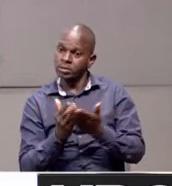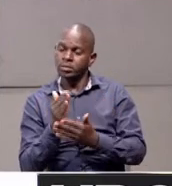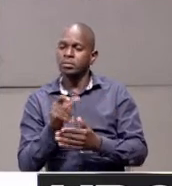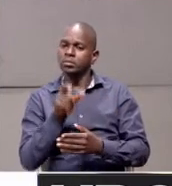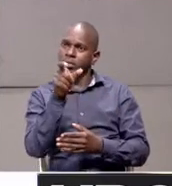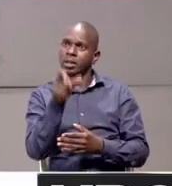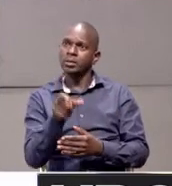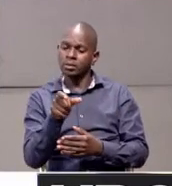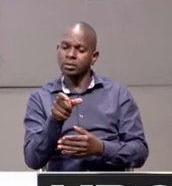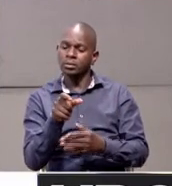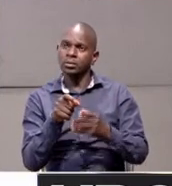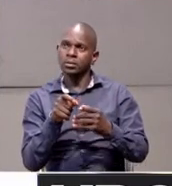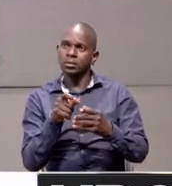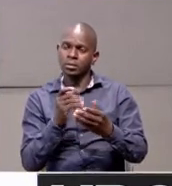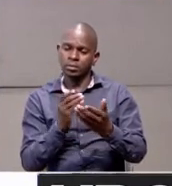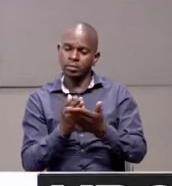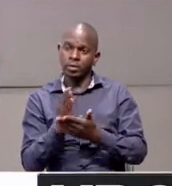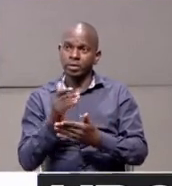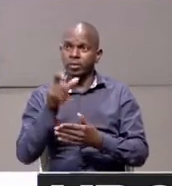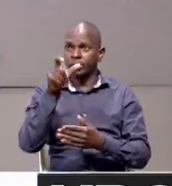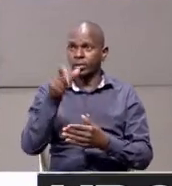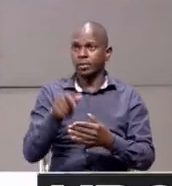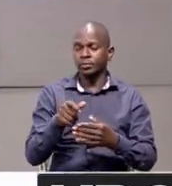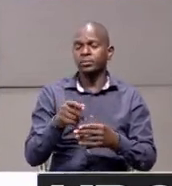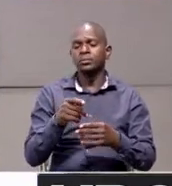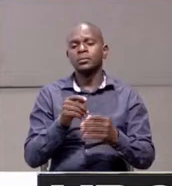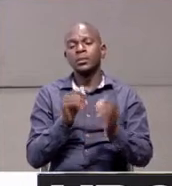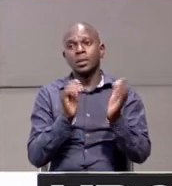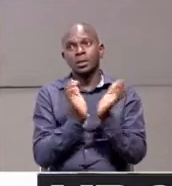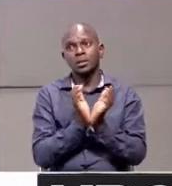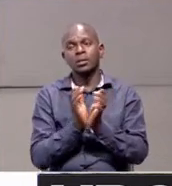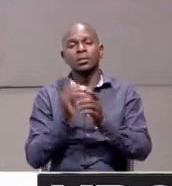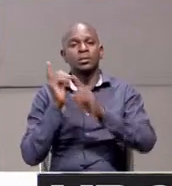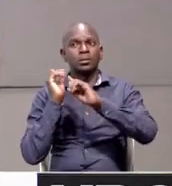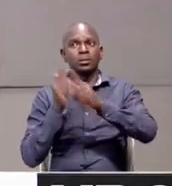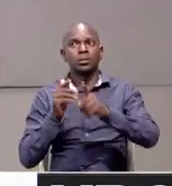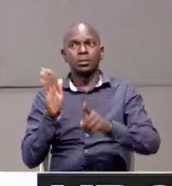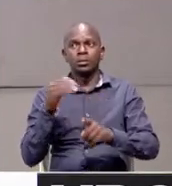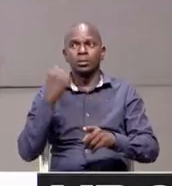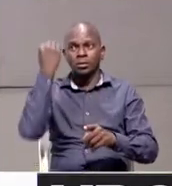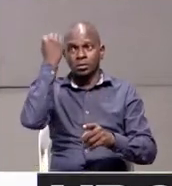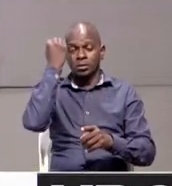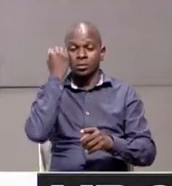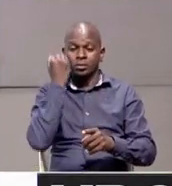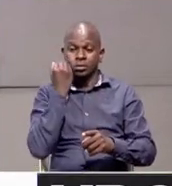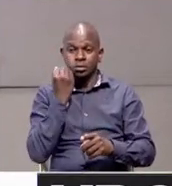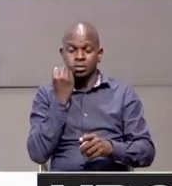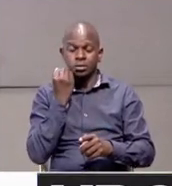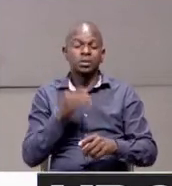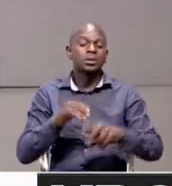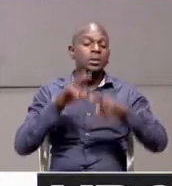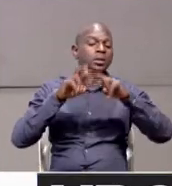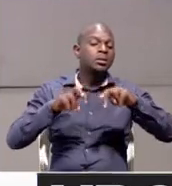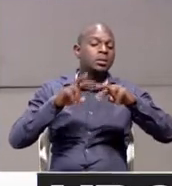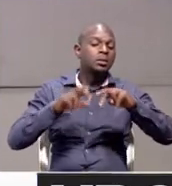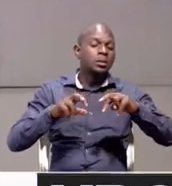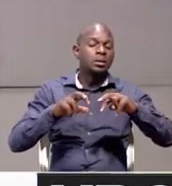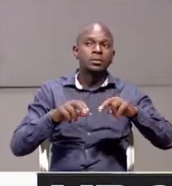that one. The right person is this. Paul Waiswa has threatened to sue Haji Yunus, who says they did a thorough